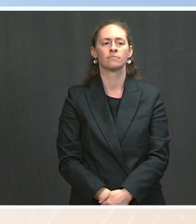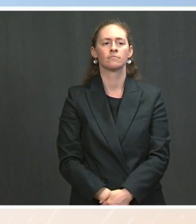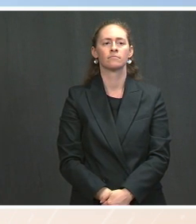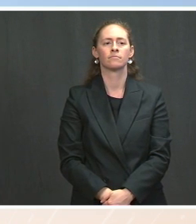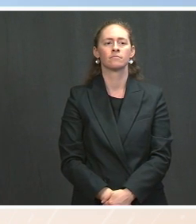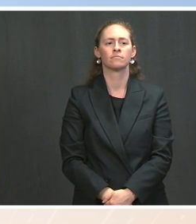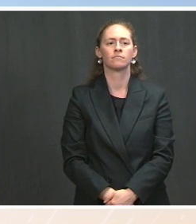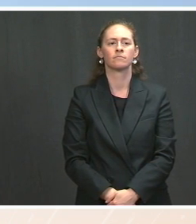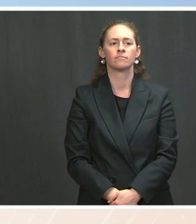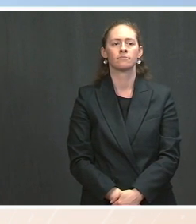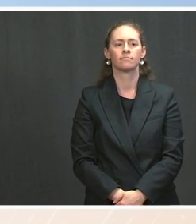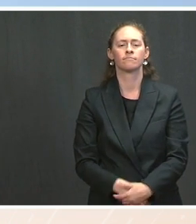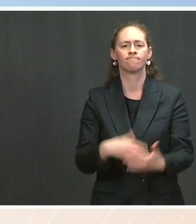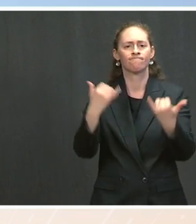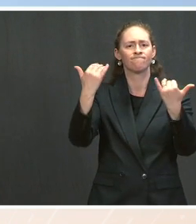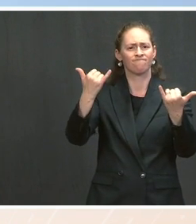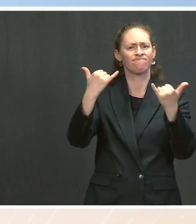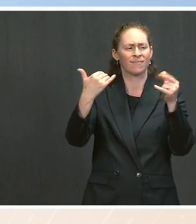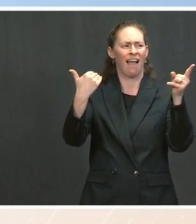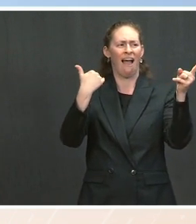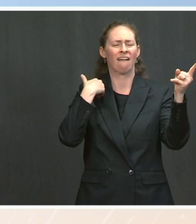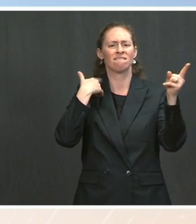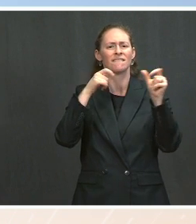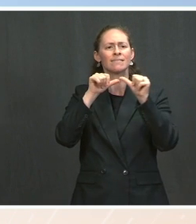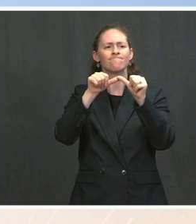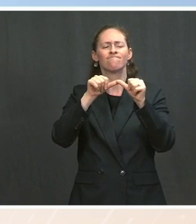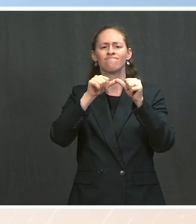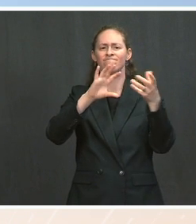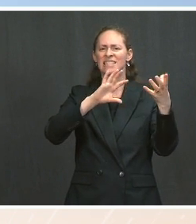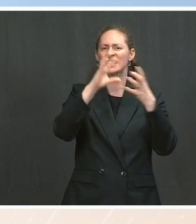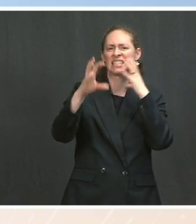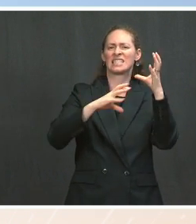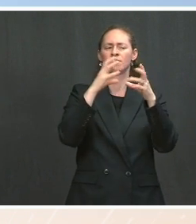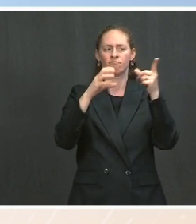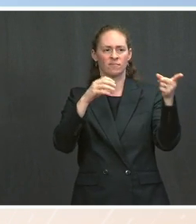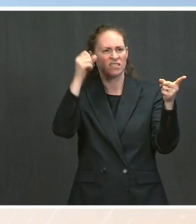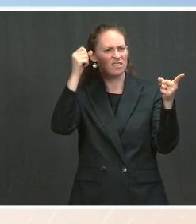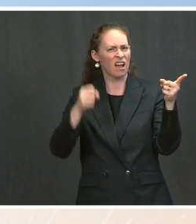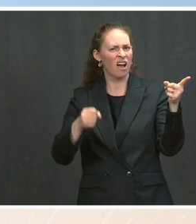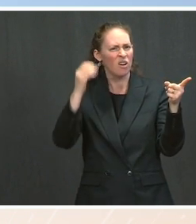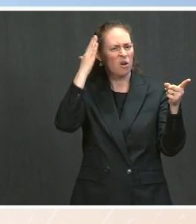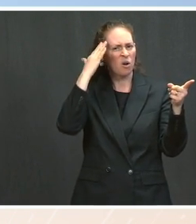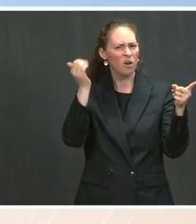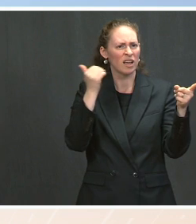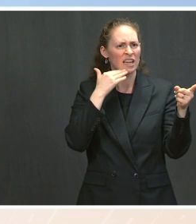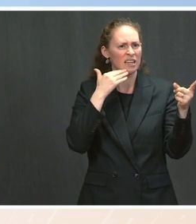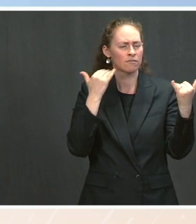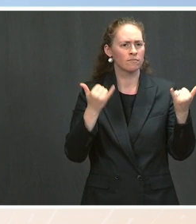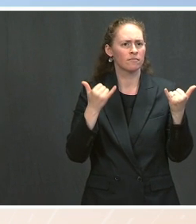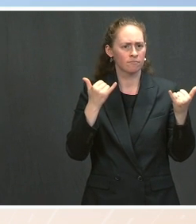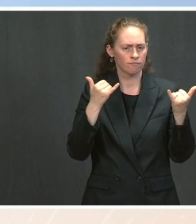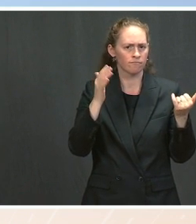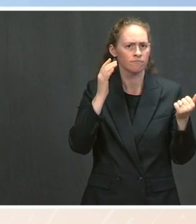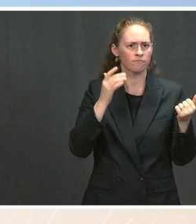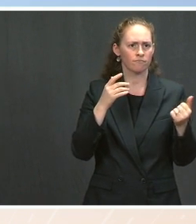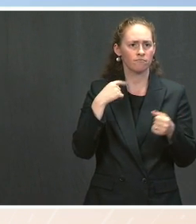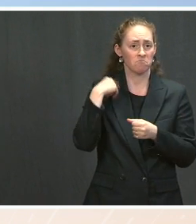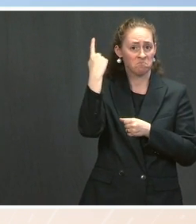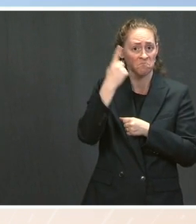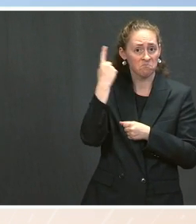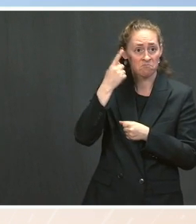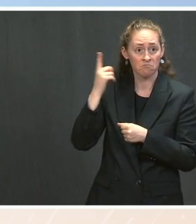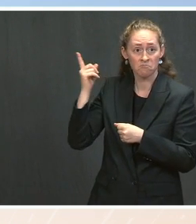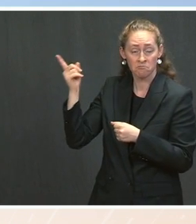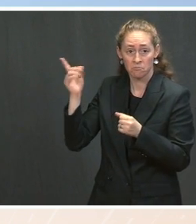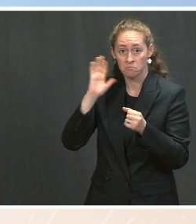Will we urge President Moon Jae-in today to improve its relationship with Japan? Well, first, we continue to